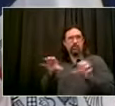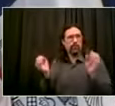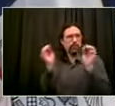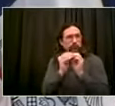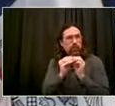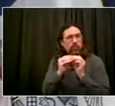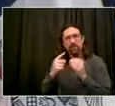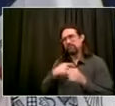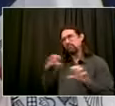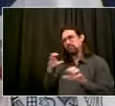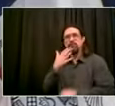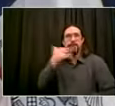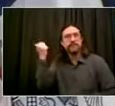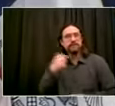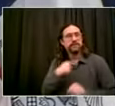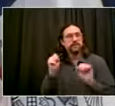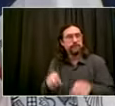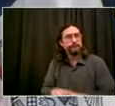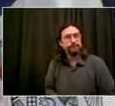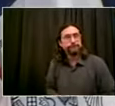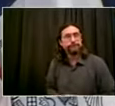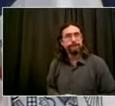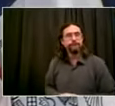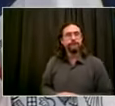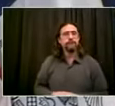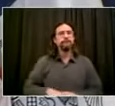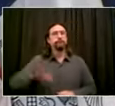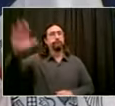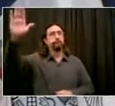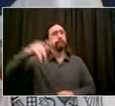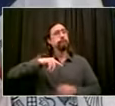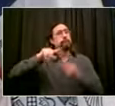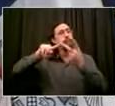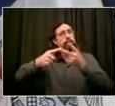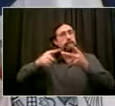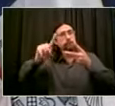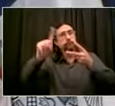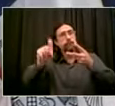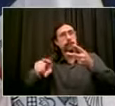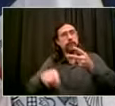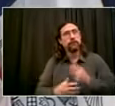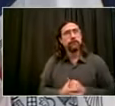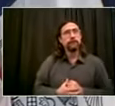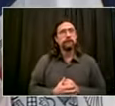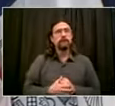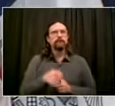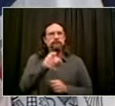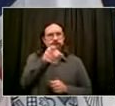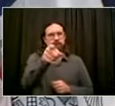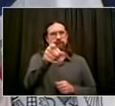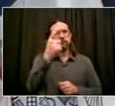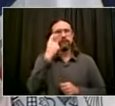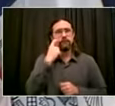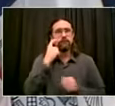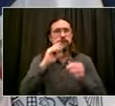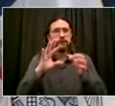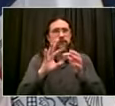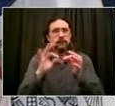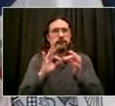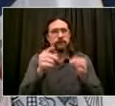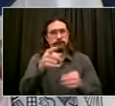a specific indication where mass testing has indicated a